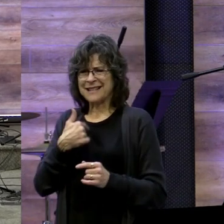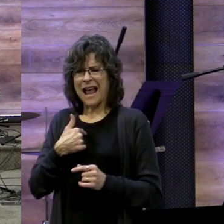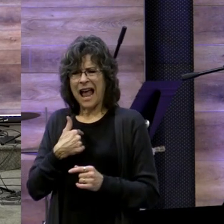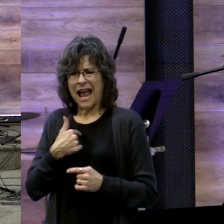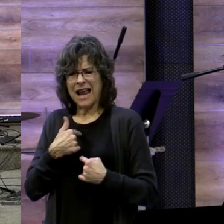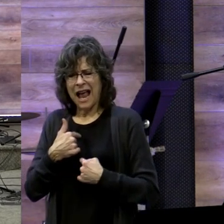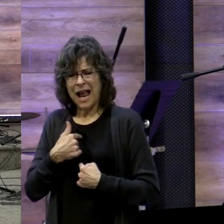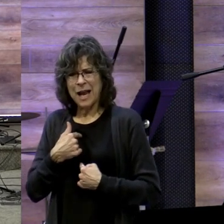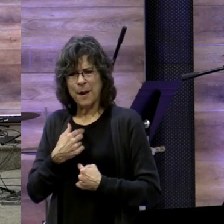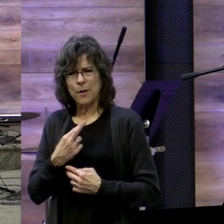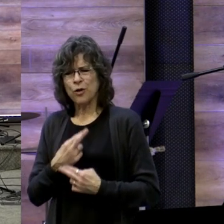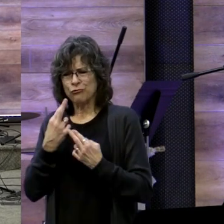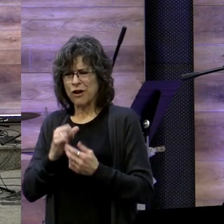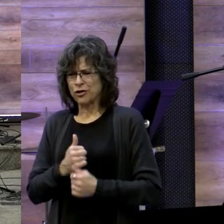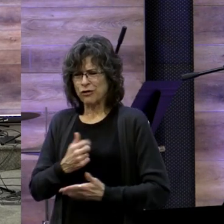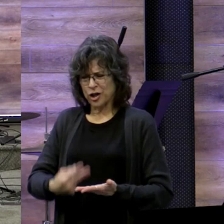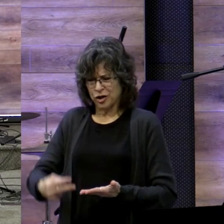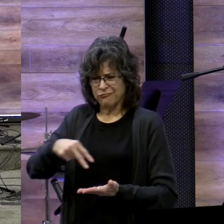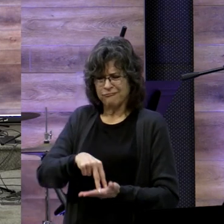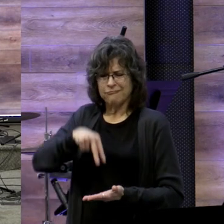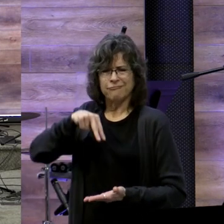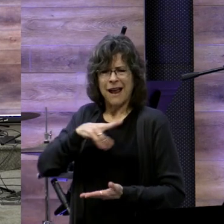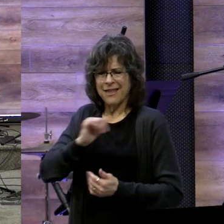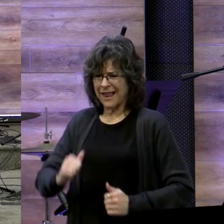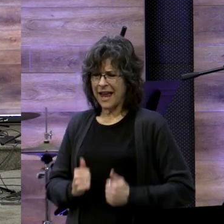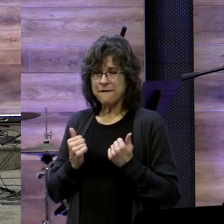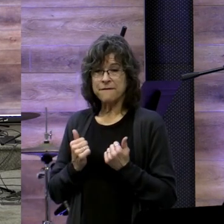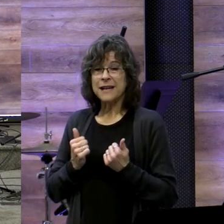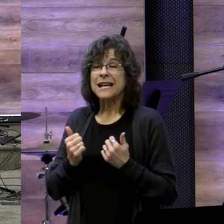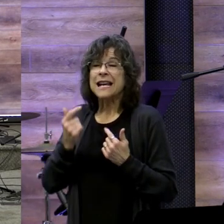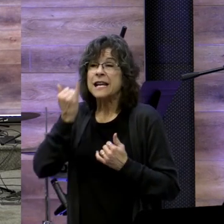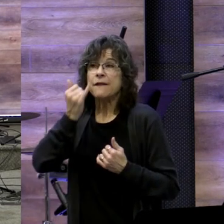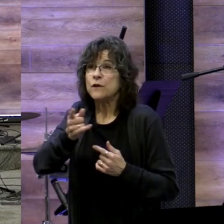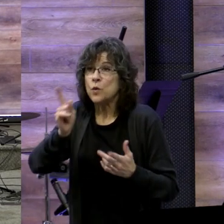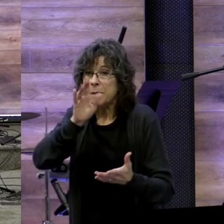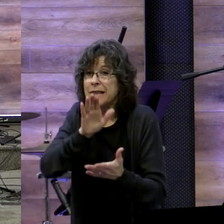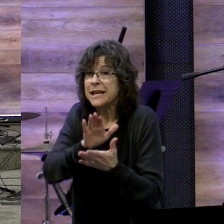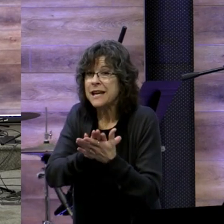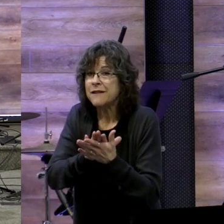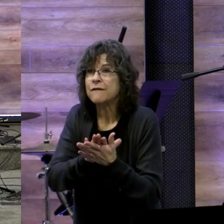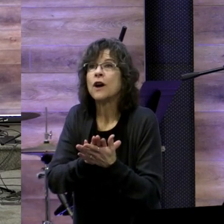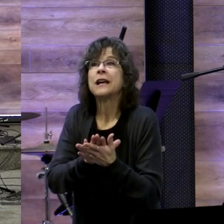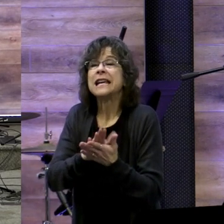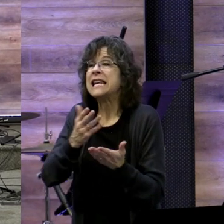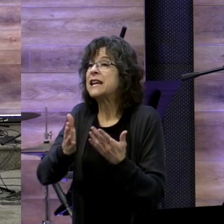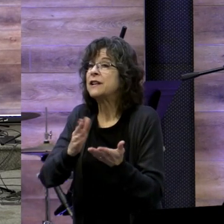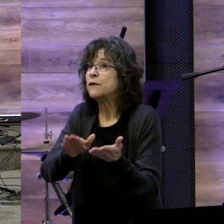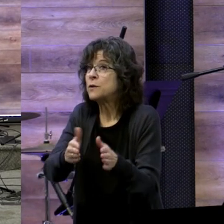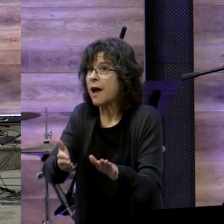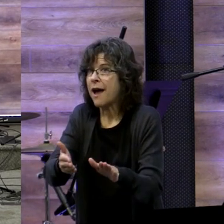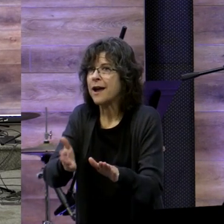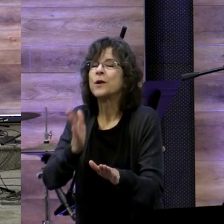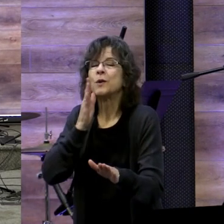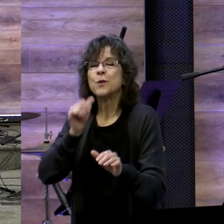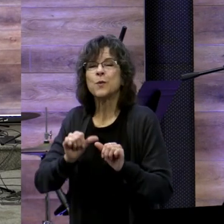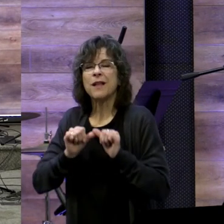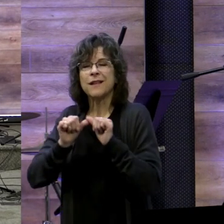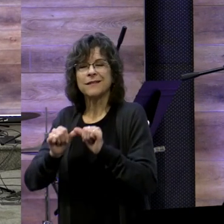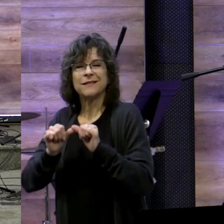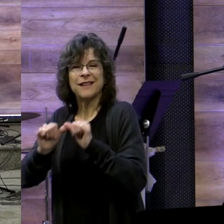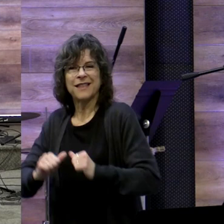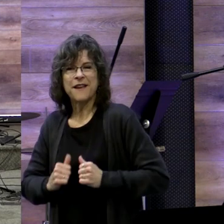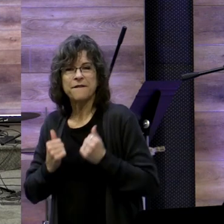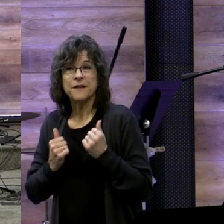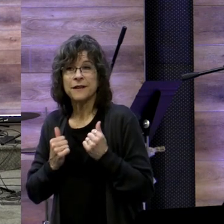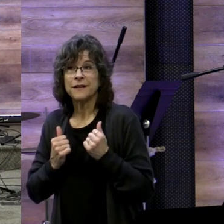25, "I am the resurrection and the life. Whoever believes in me, though he die, yet shall he live. And everyone who lives and believes in me shall never die.